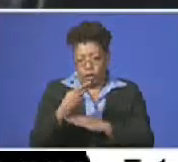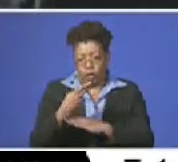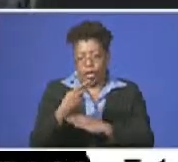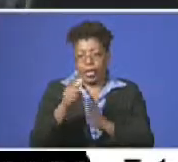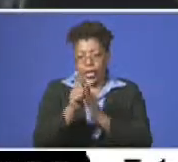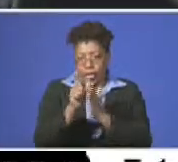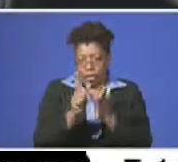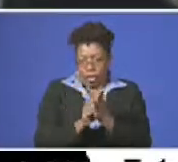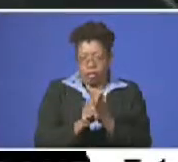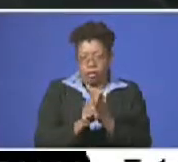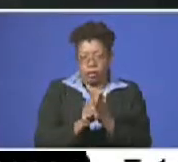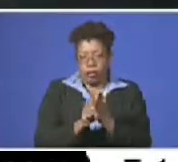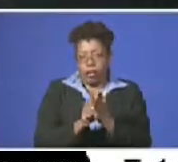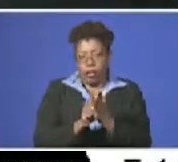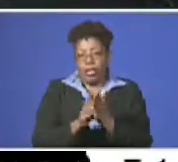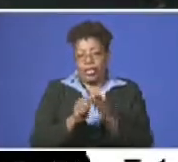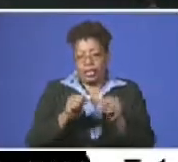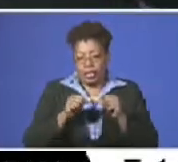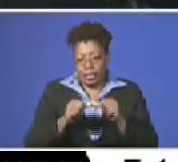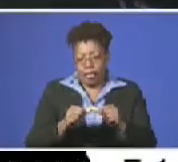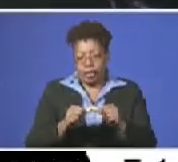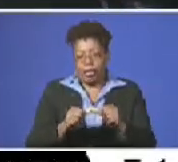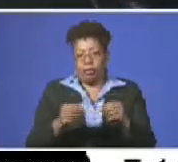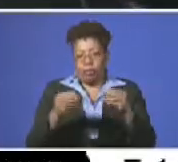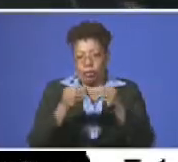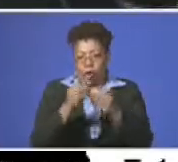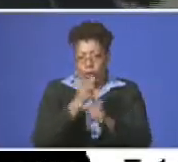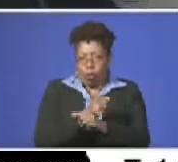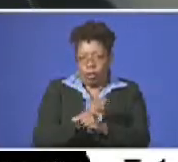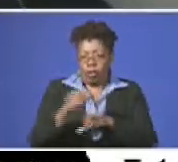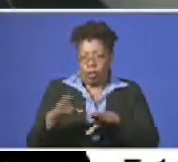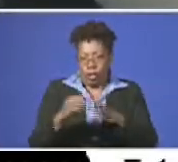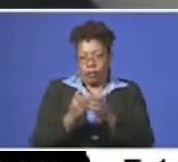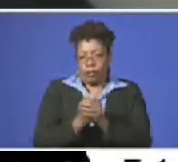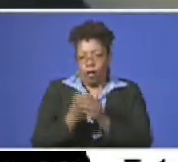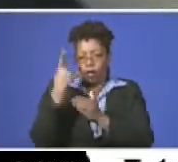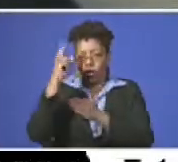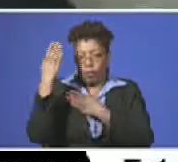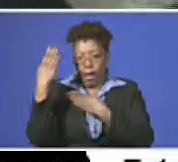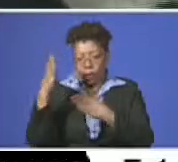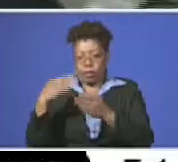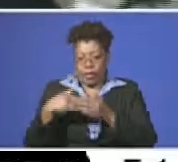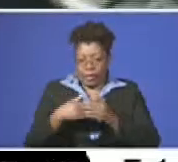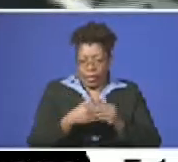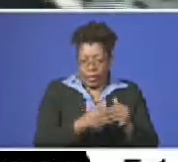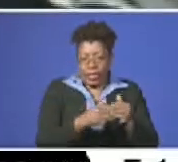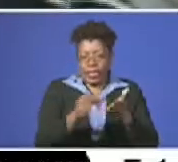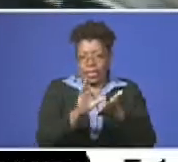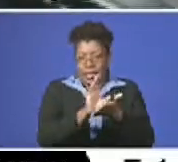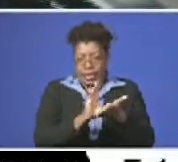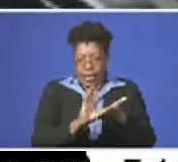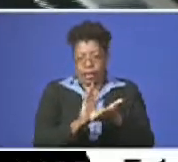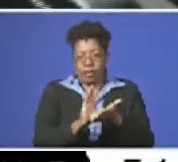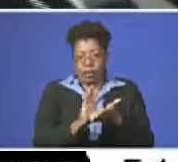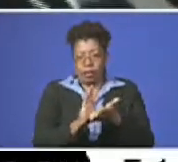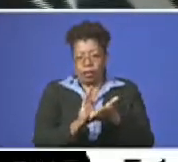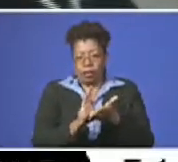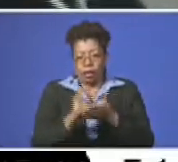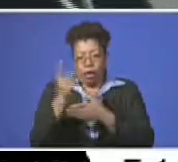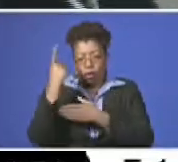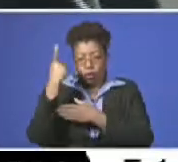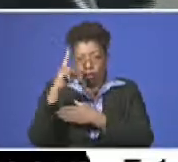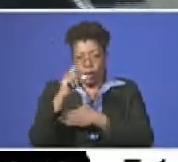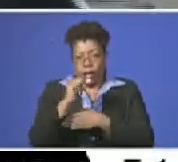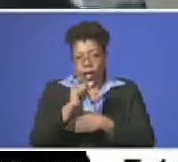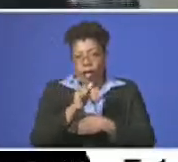been enacted, there's still much more work to be done in order for the Bahamas to become a leading center for international commercial arbitration